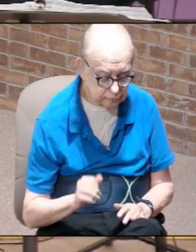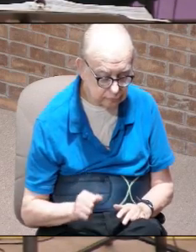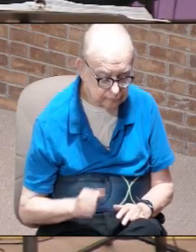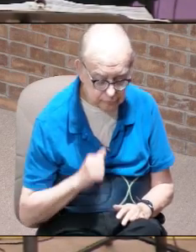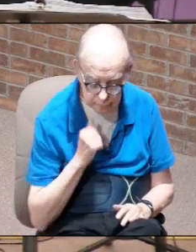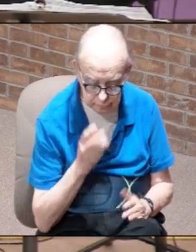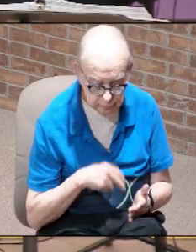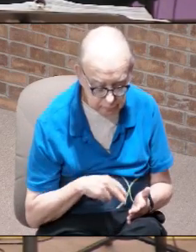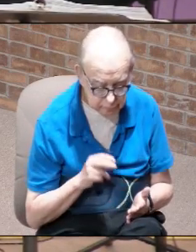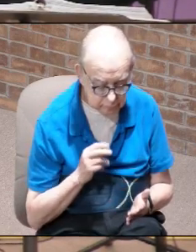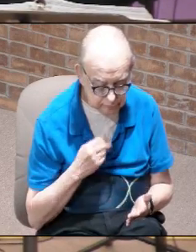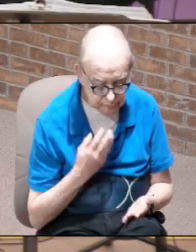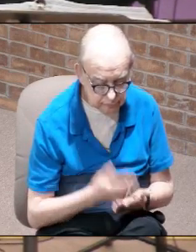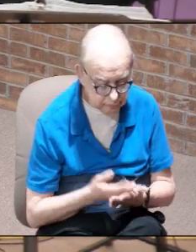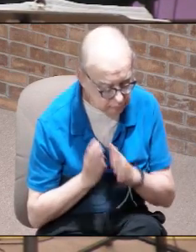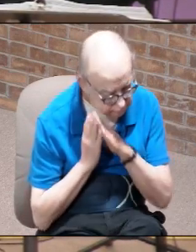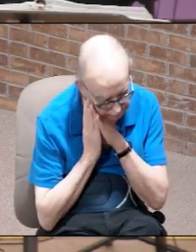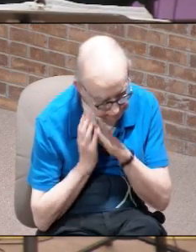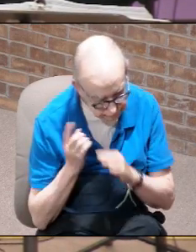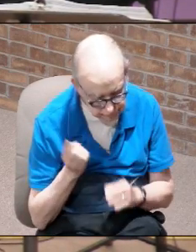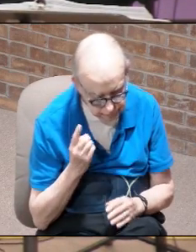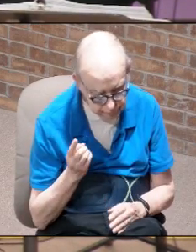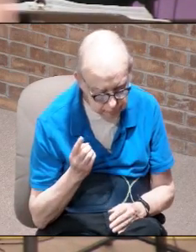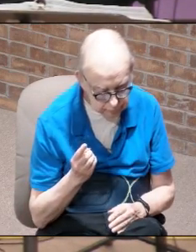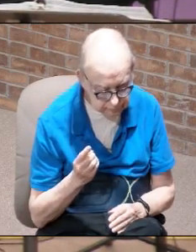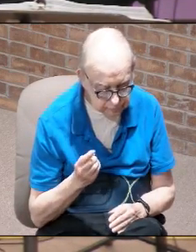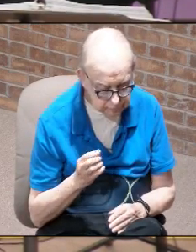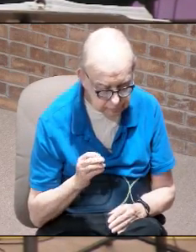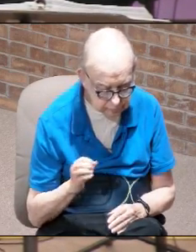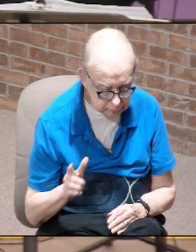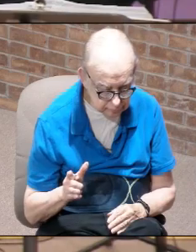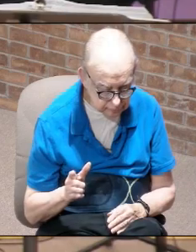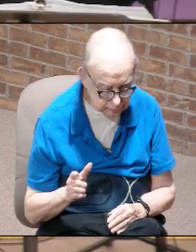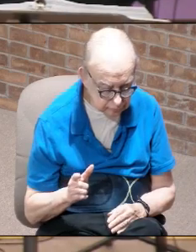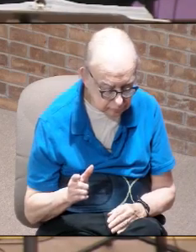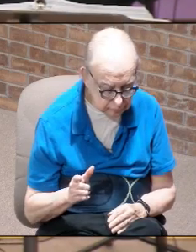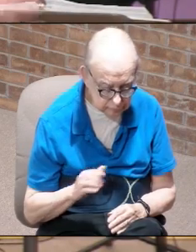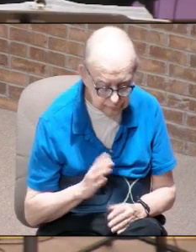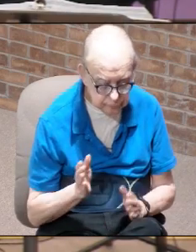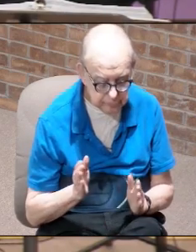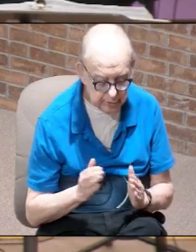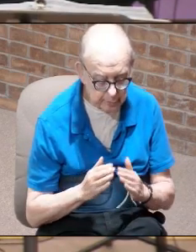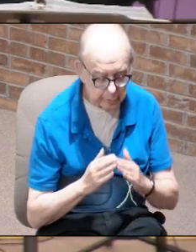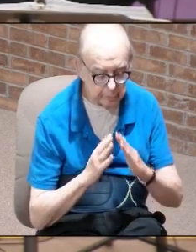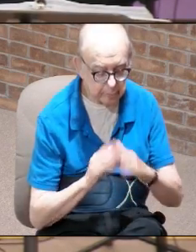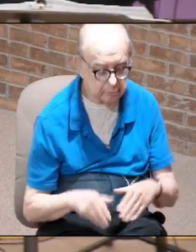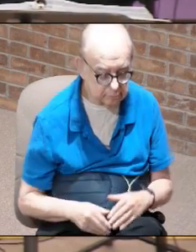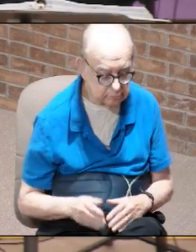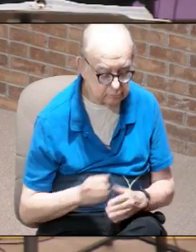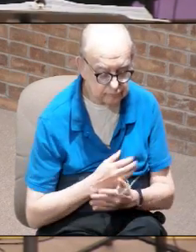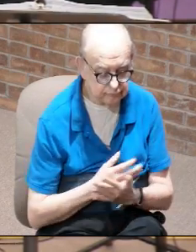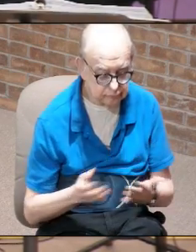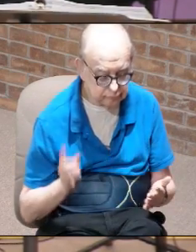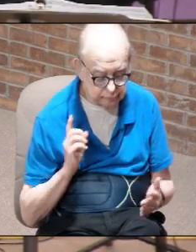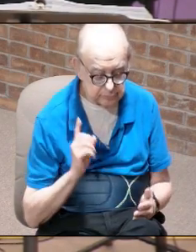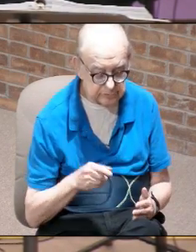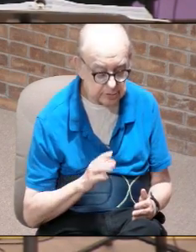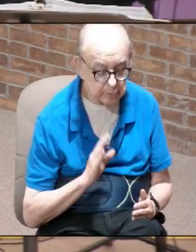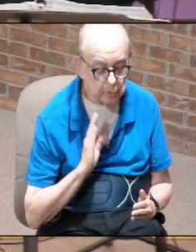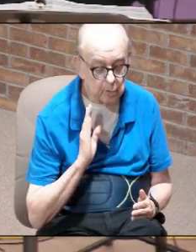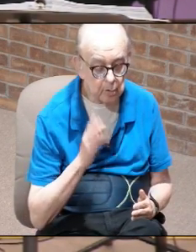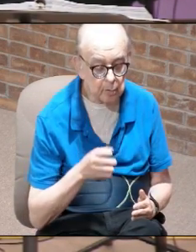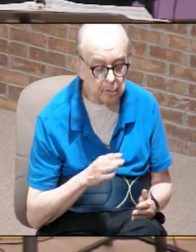get up go to bed that night thinking that the pool was going to cave in and the whole building was going to cave in and every one of them were going to